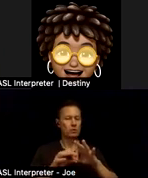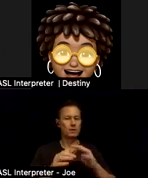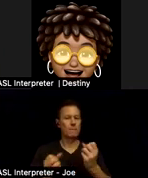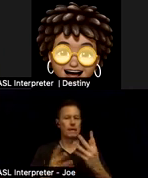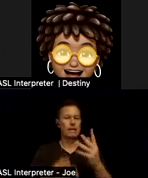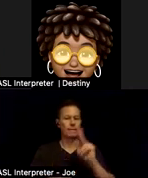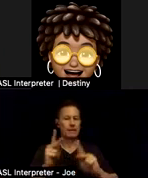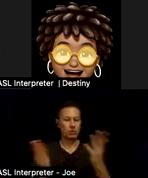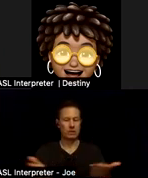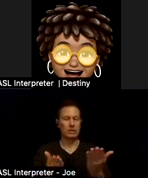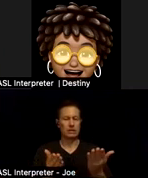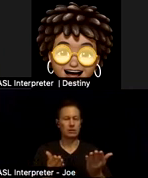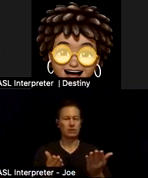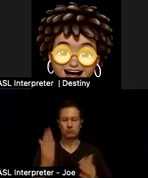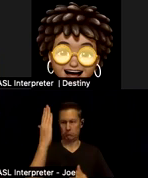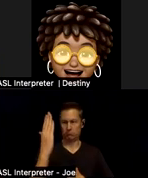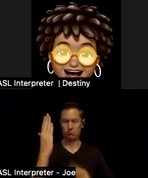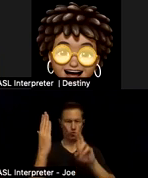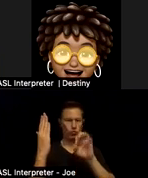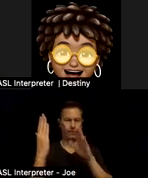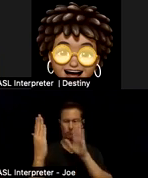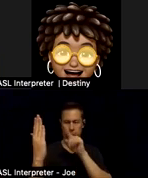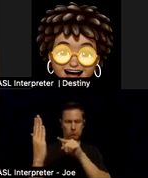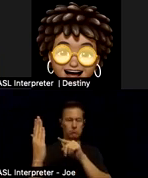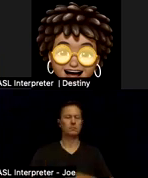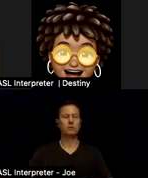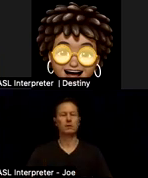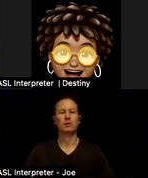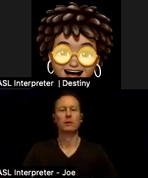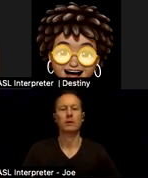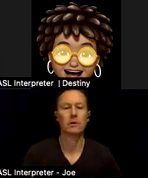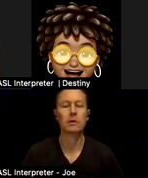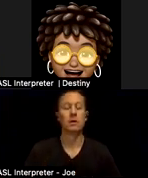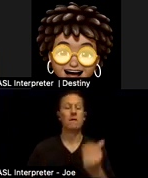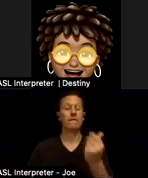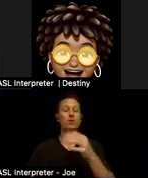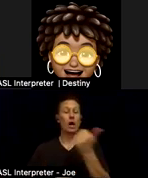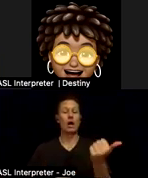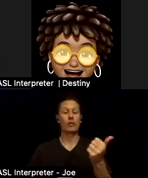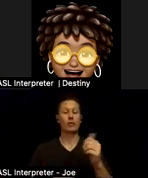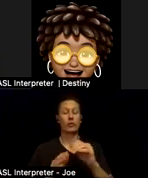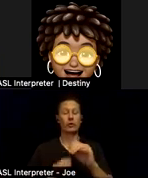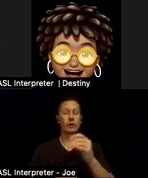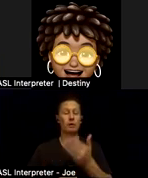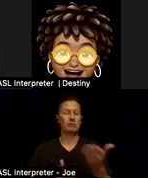in front of the refrigerator. Additionally, there's a few other items in here that we can't secure. So what do you think?